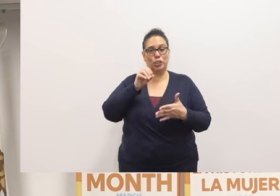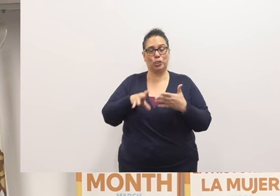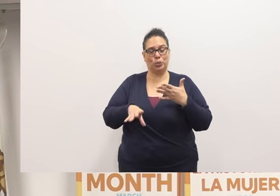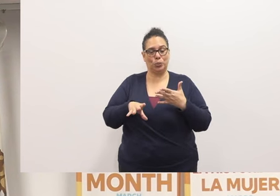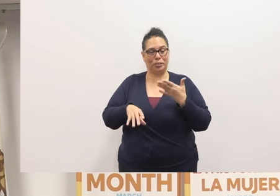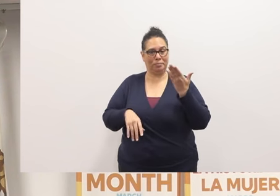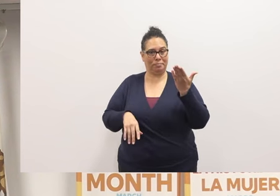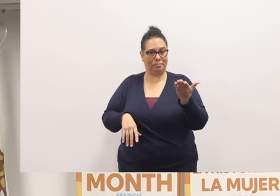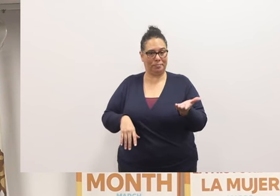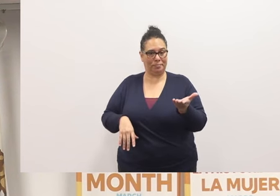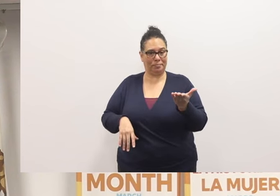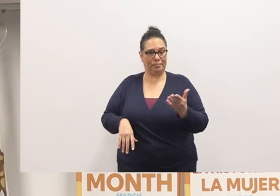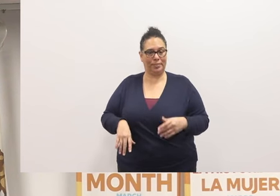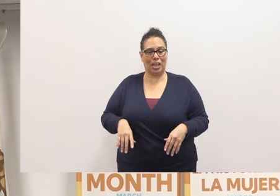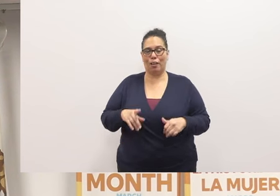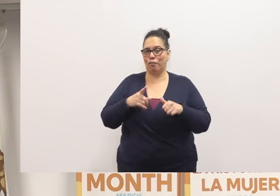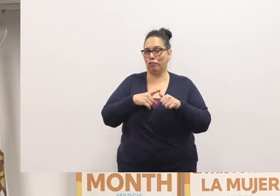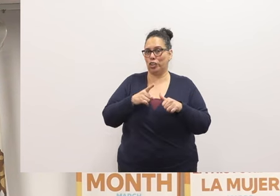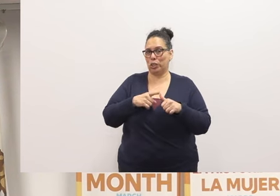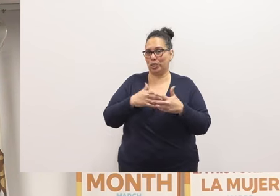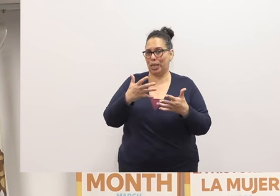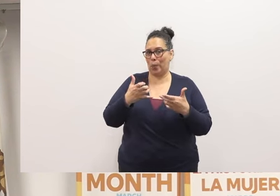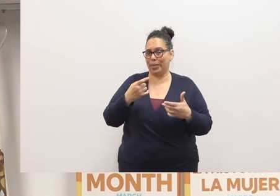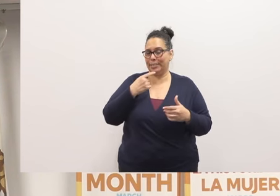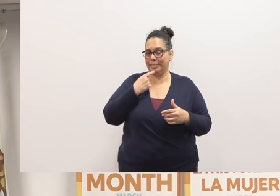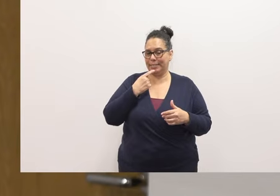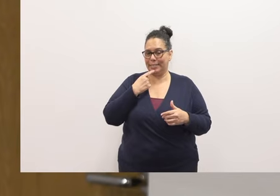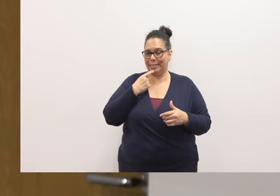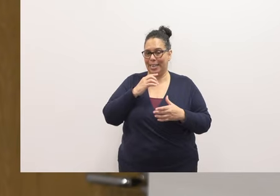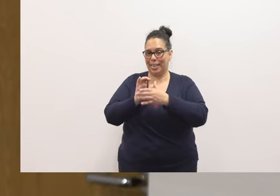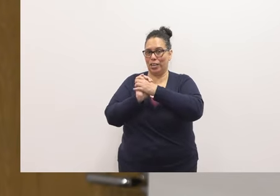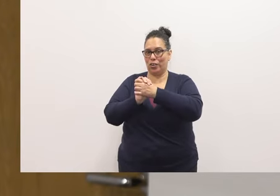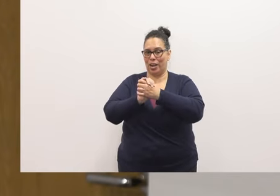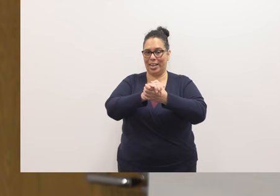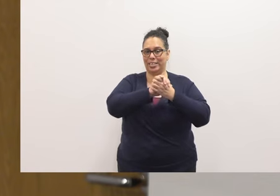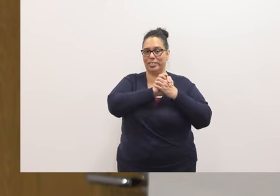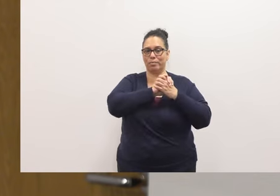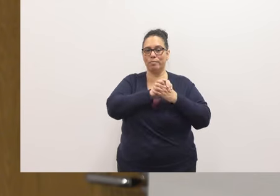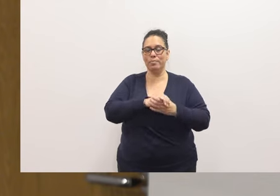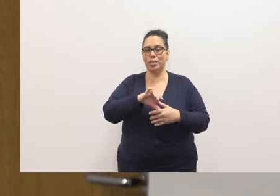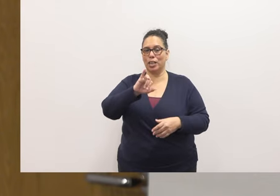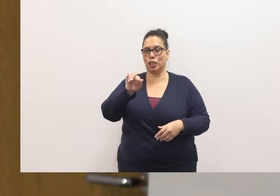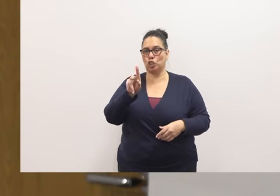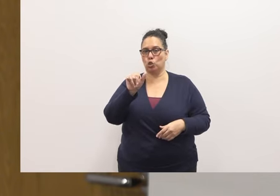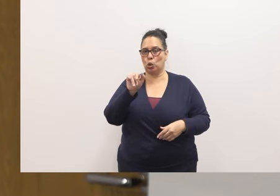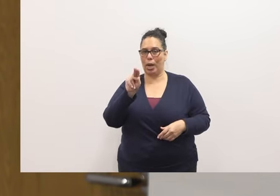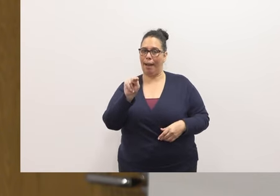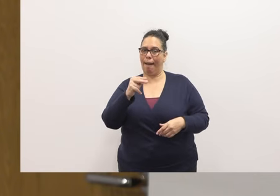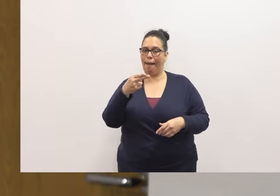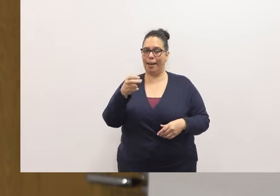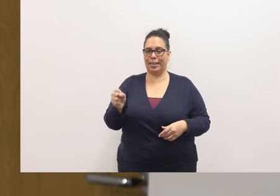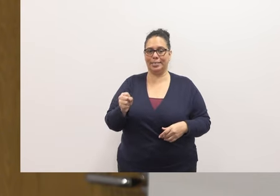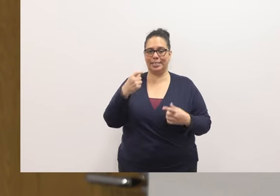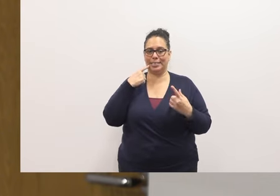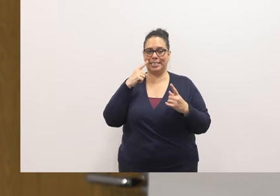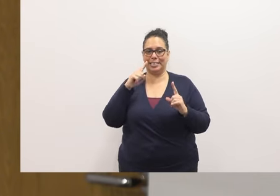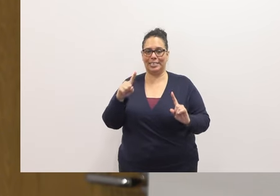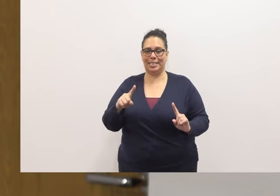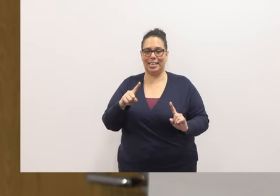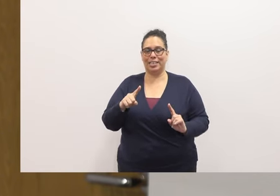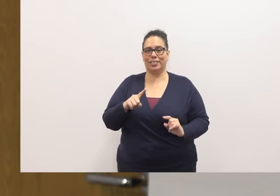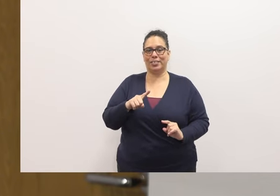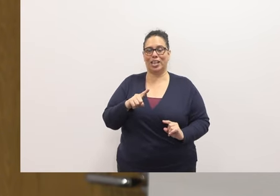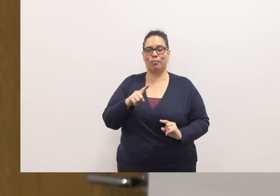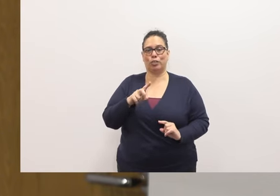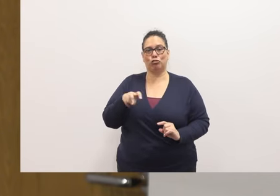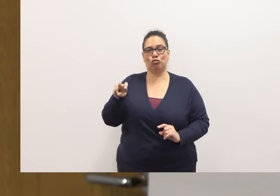member. Well, first off, I would just like to say congratulations to Jordan High School for making a successful trip to New York